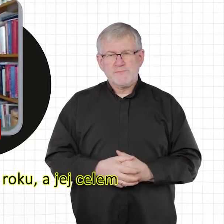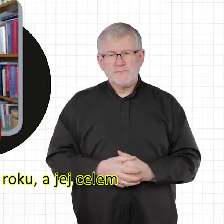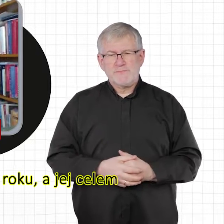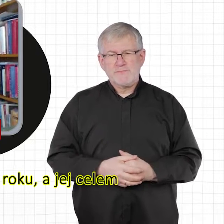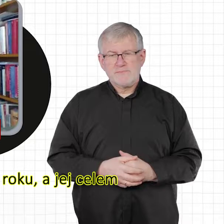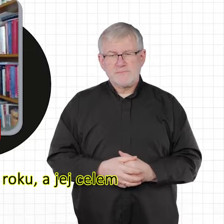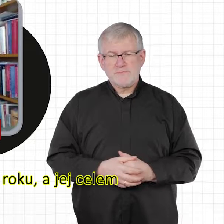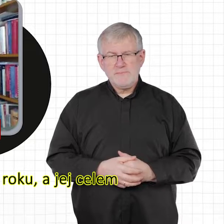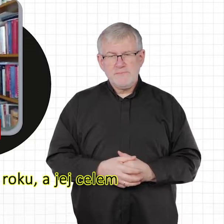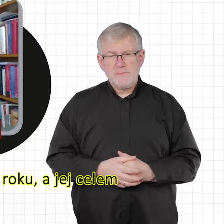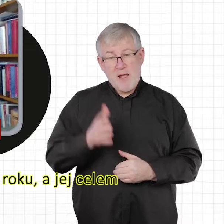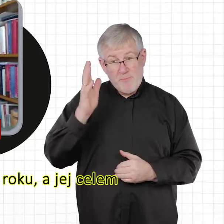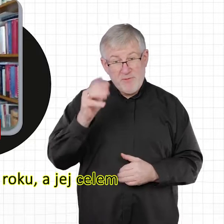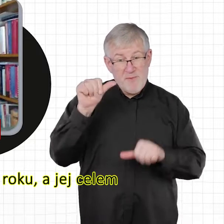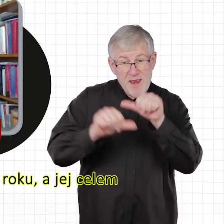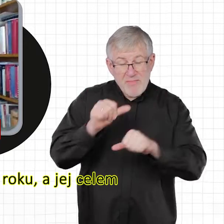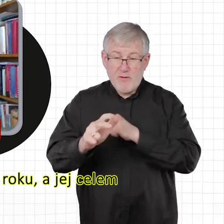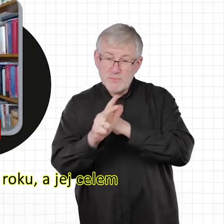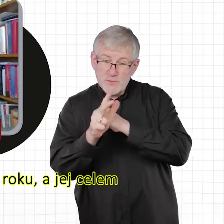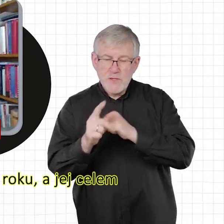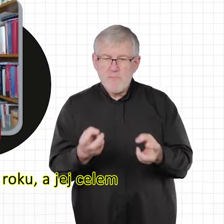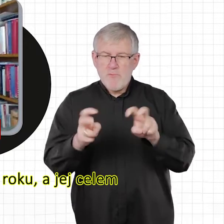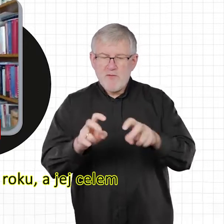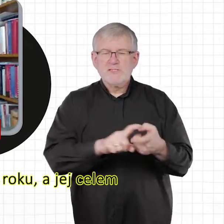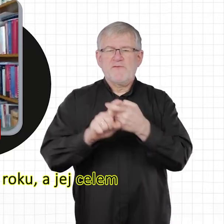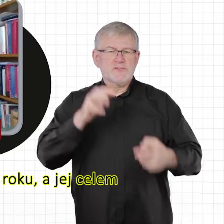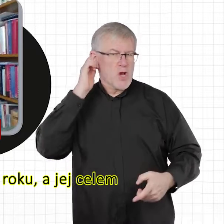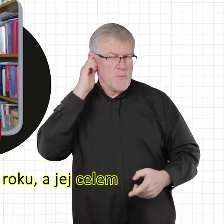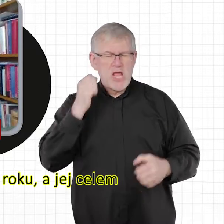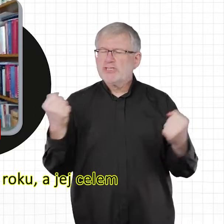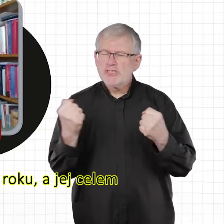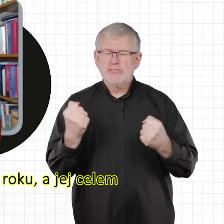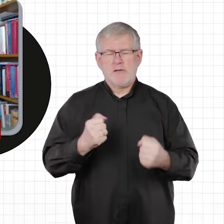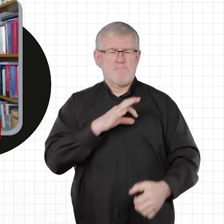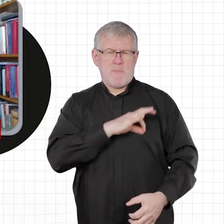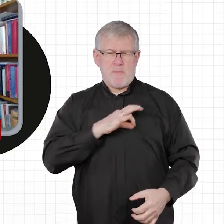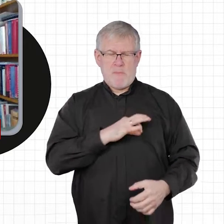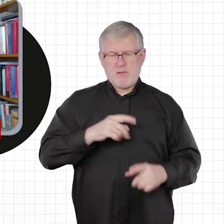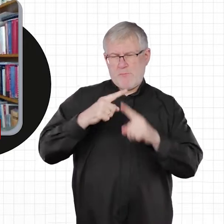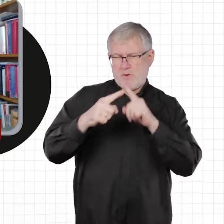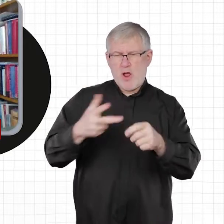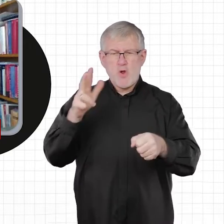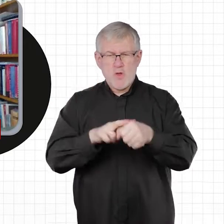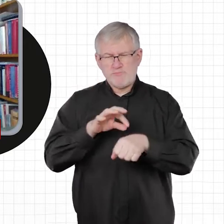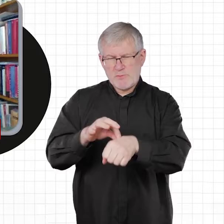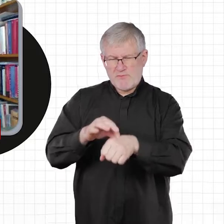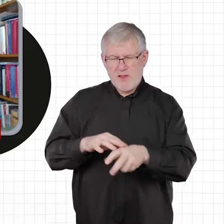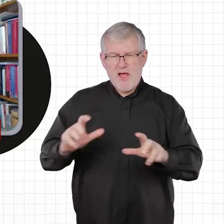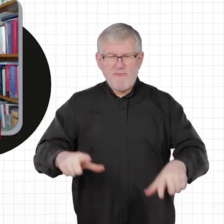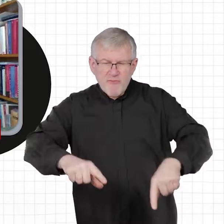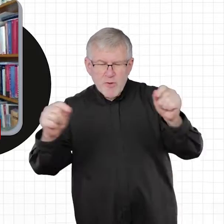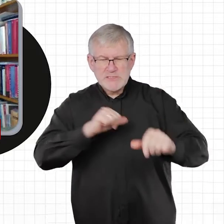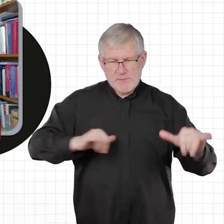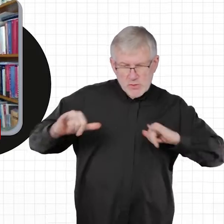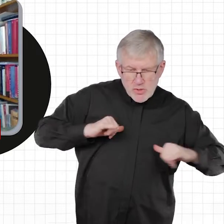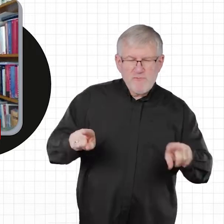Act is from 2020, and the objective of that act is to prevent discrimination on the basis of gender and to